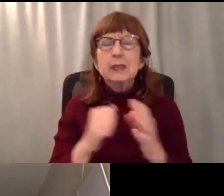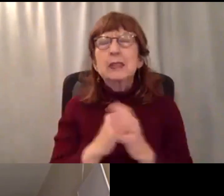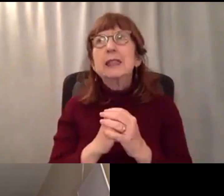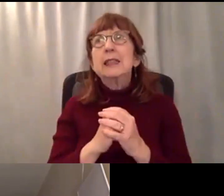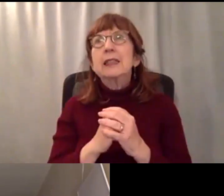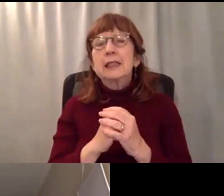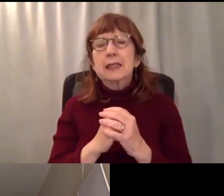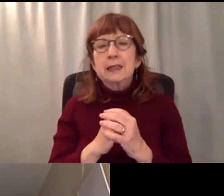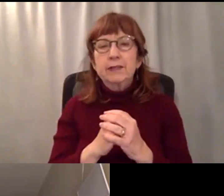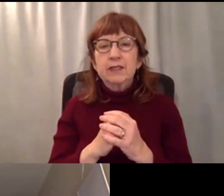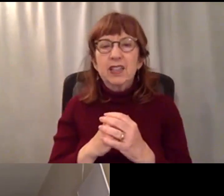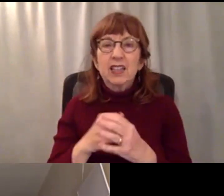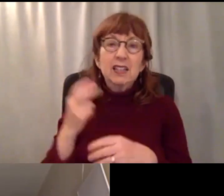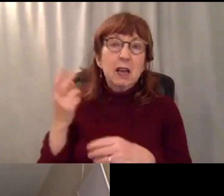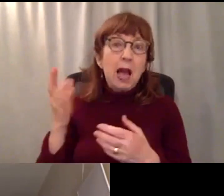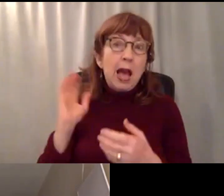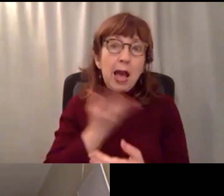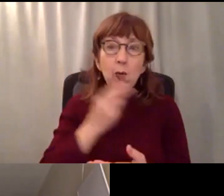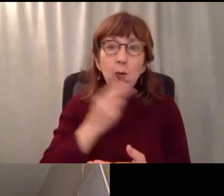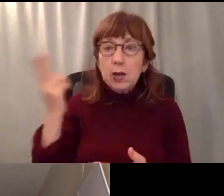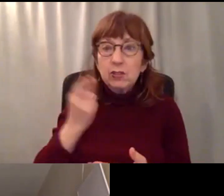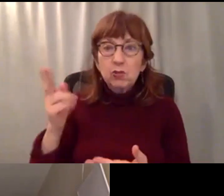our histories have been erased,